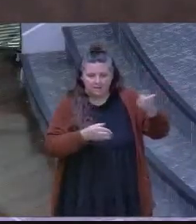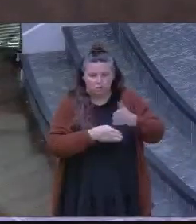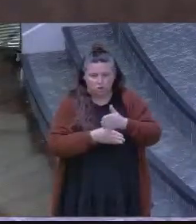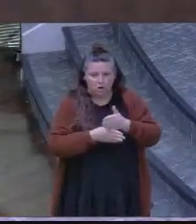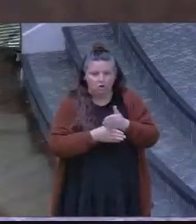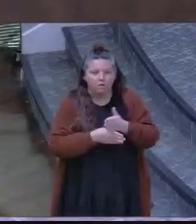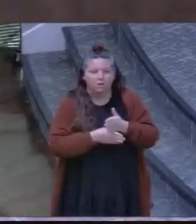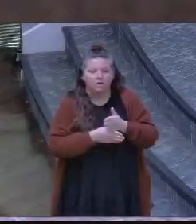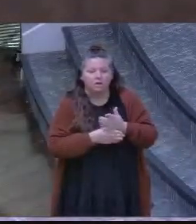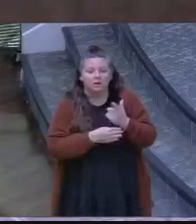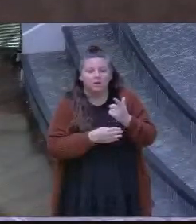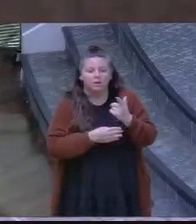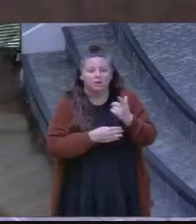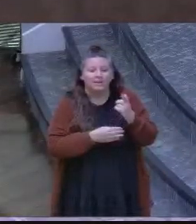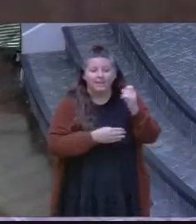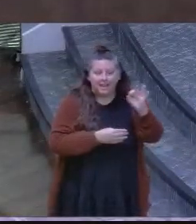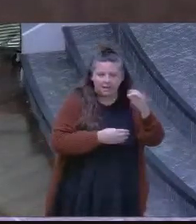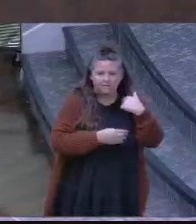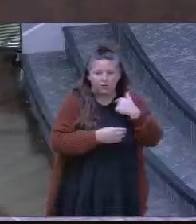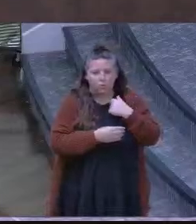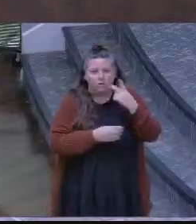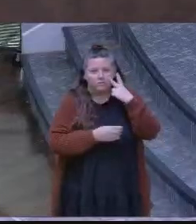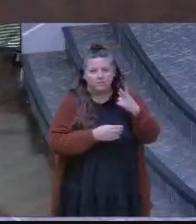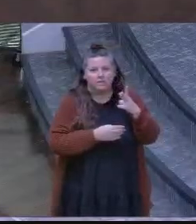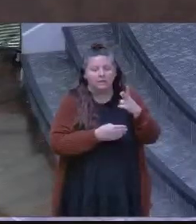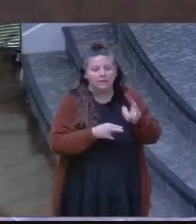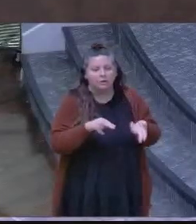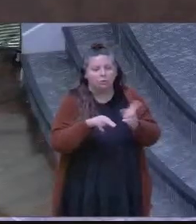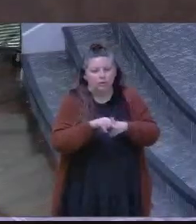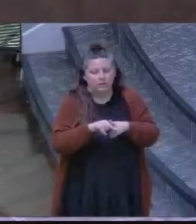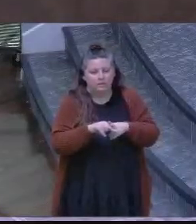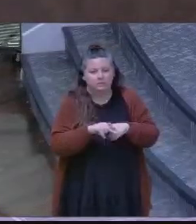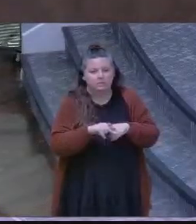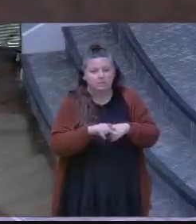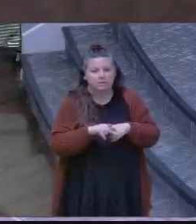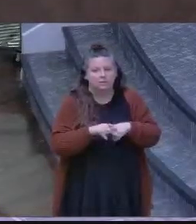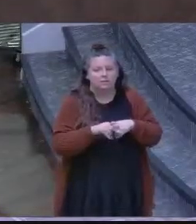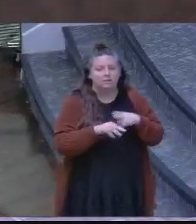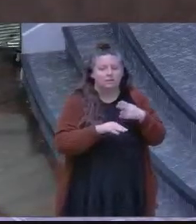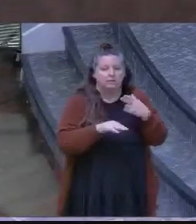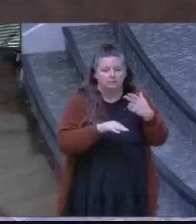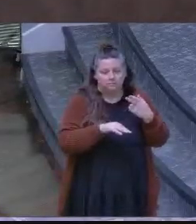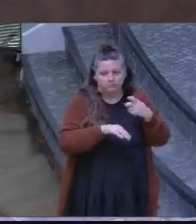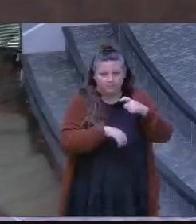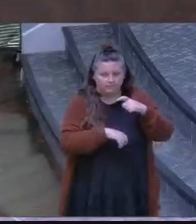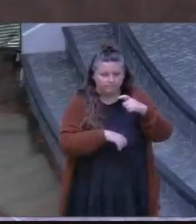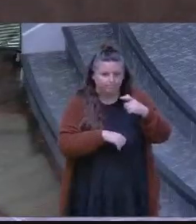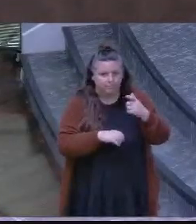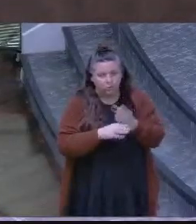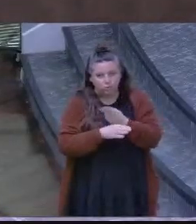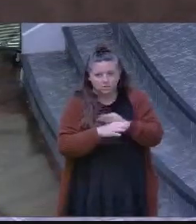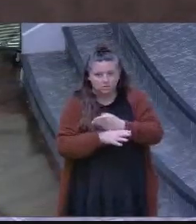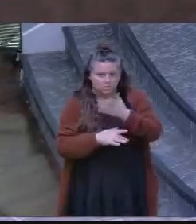leave and a lot has happened sort of post-COVID, and